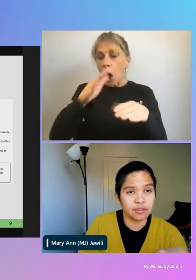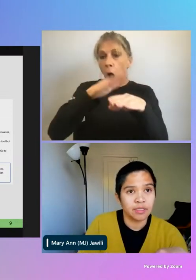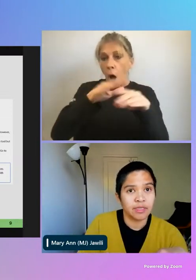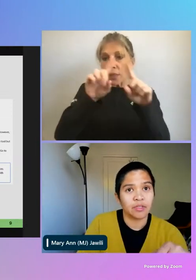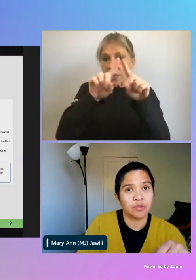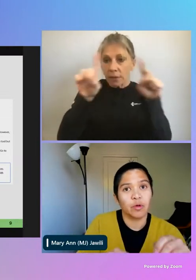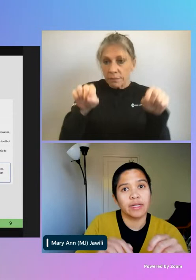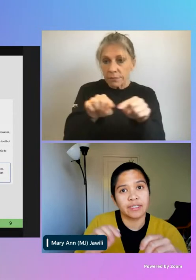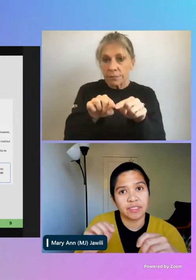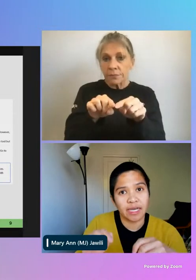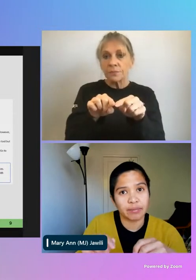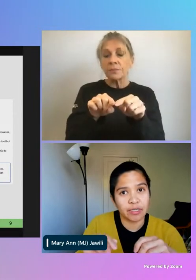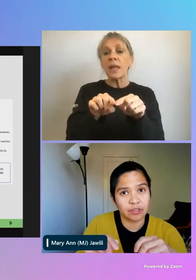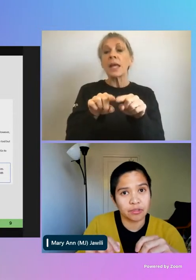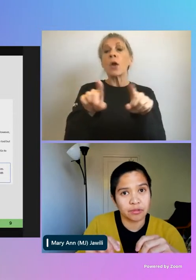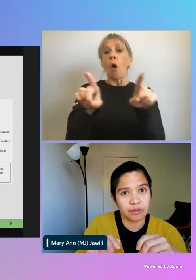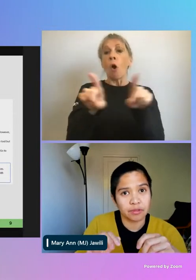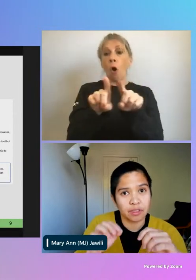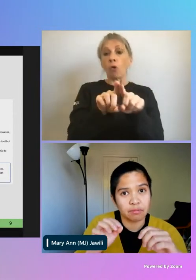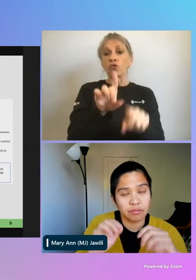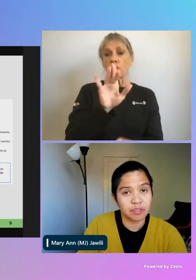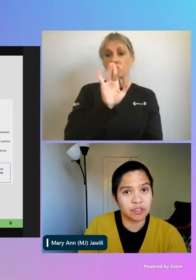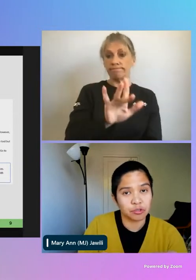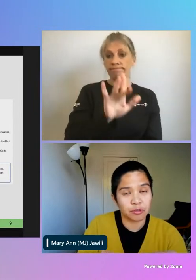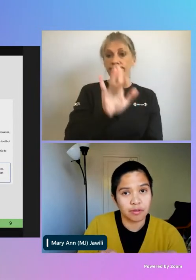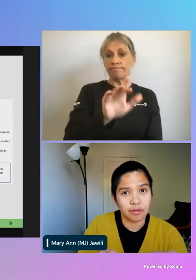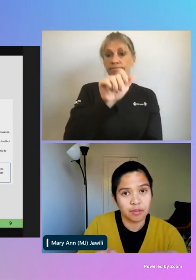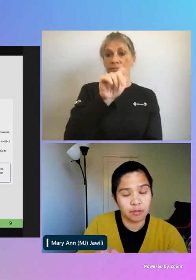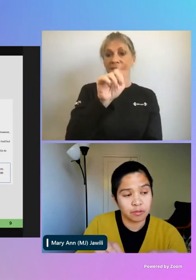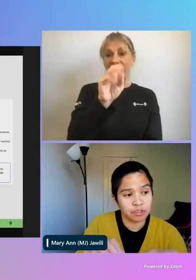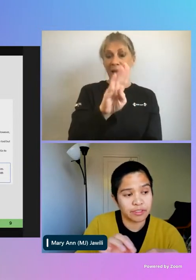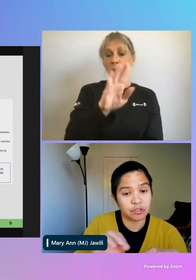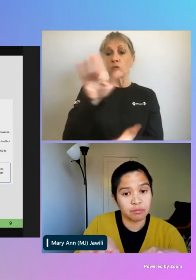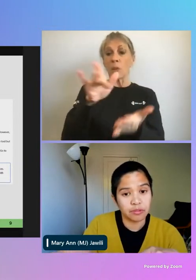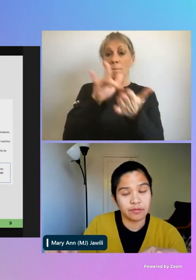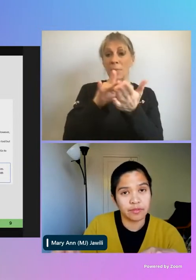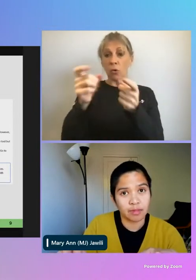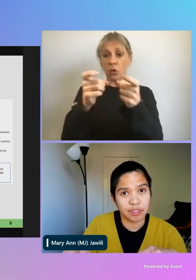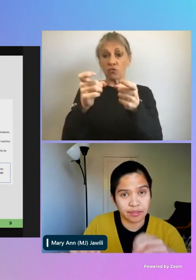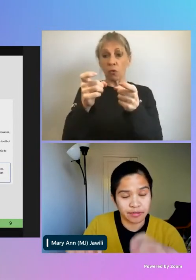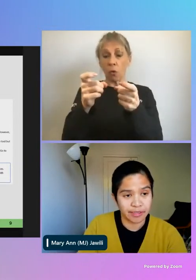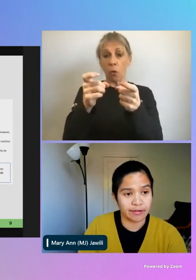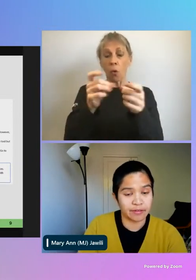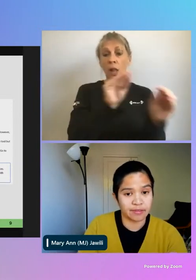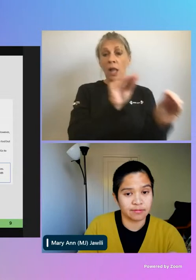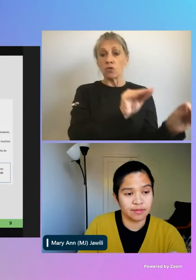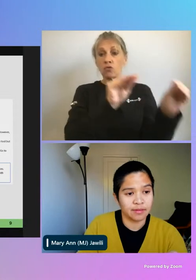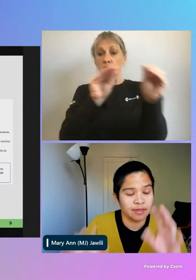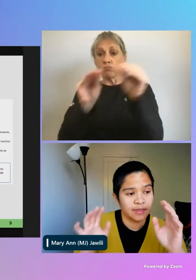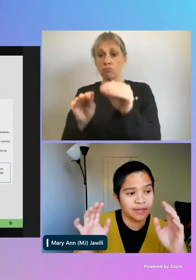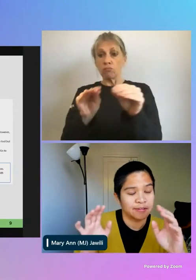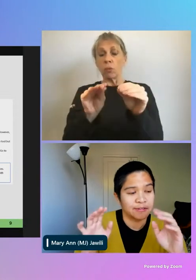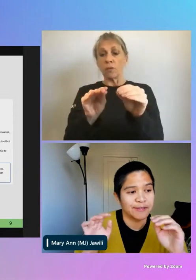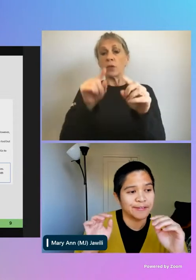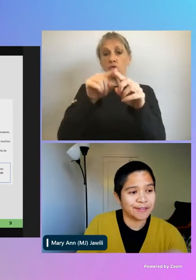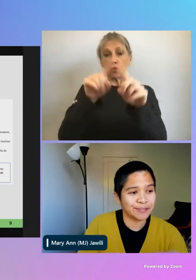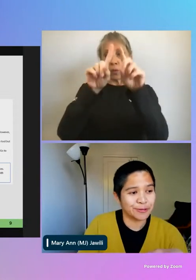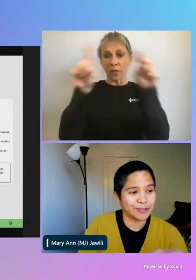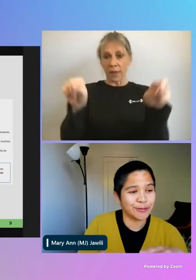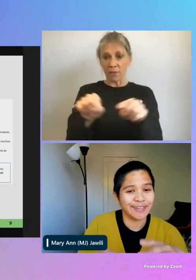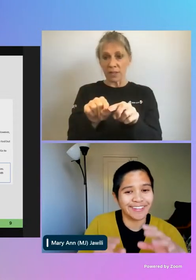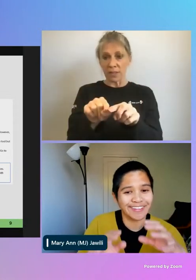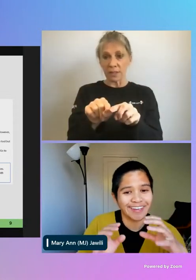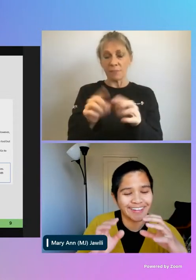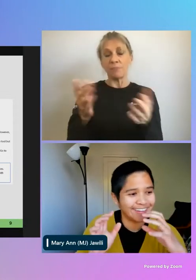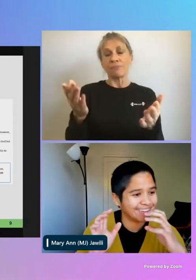canvas, as well as tabbing to the middle control, which lets you move the object on the canvas. The long